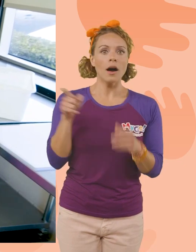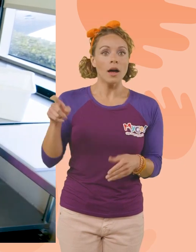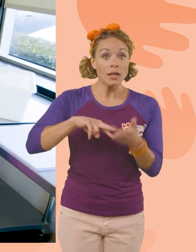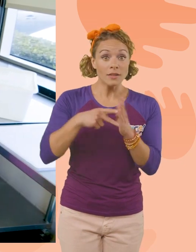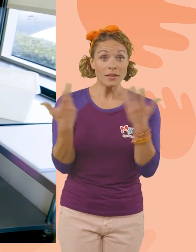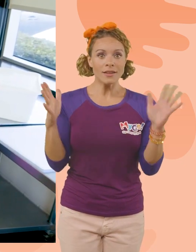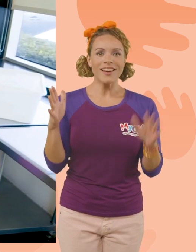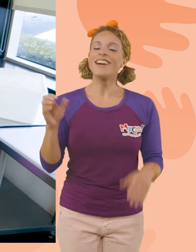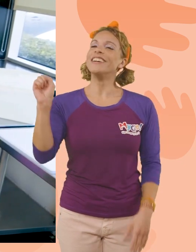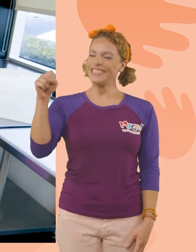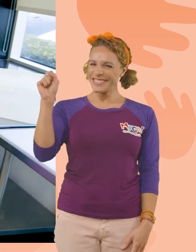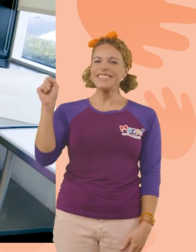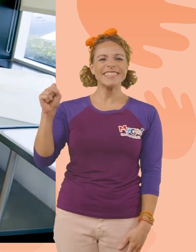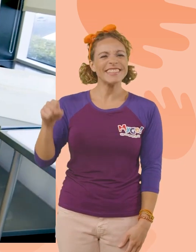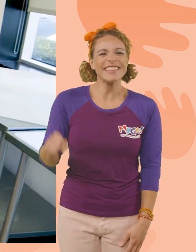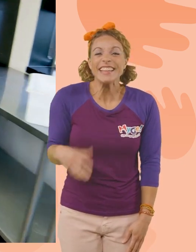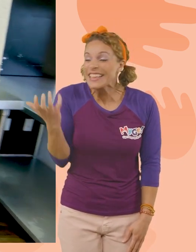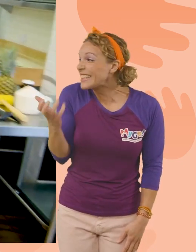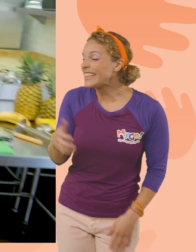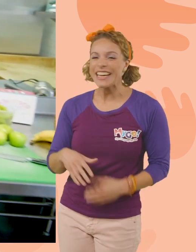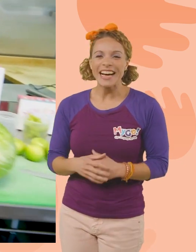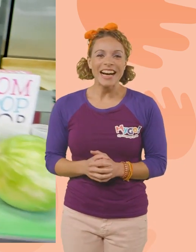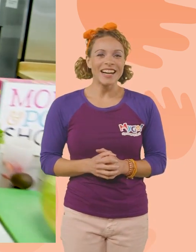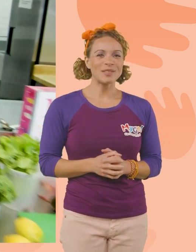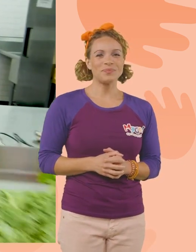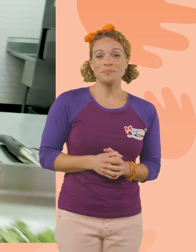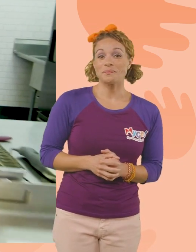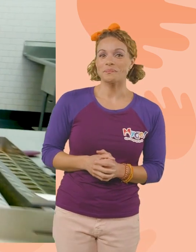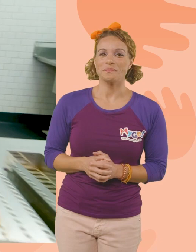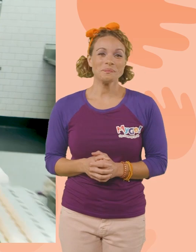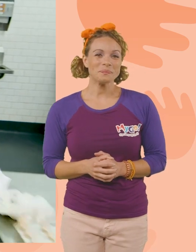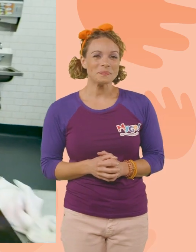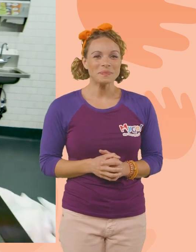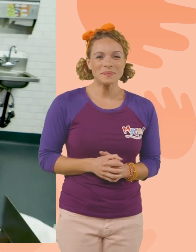Does that mean it's done? Sure does. Oh!